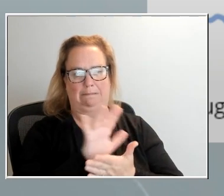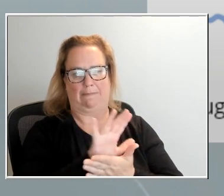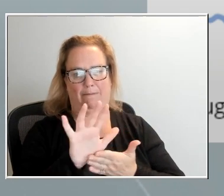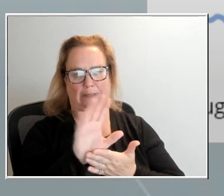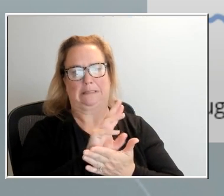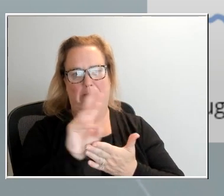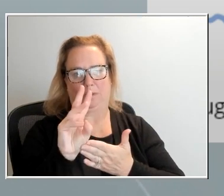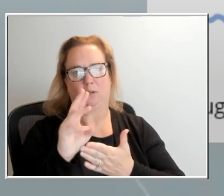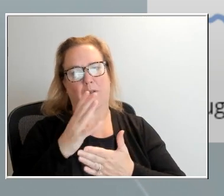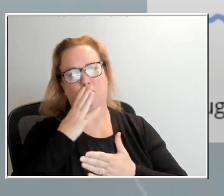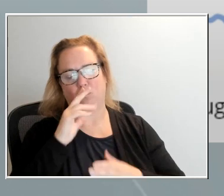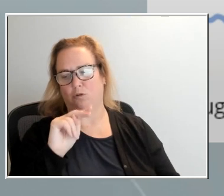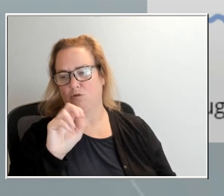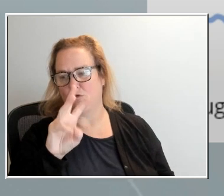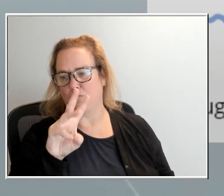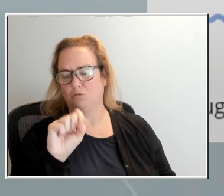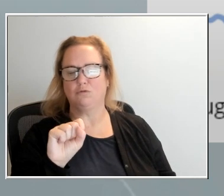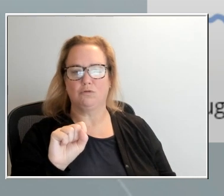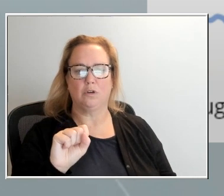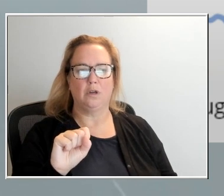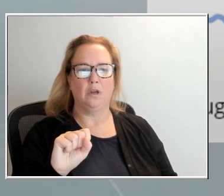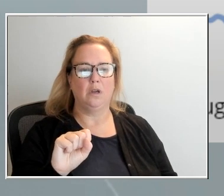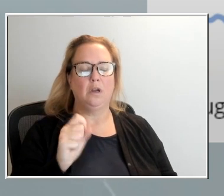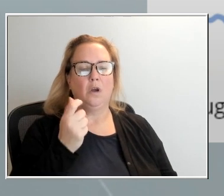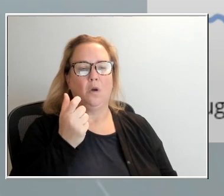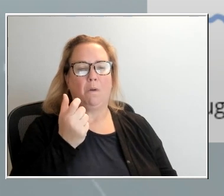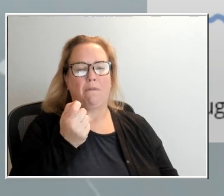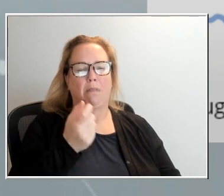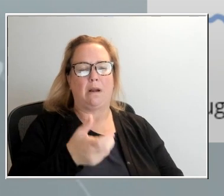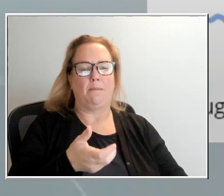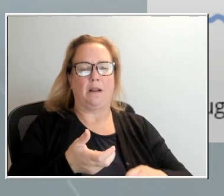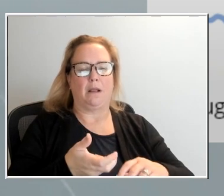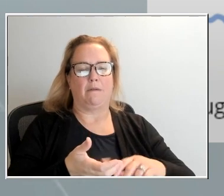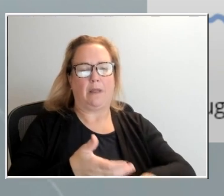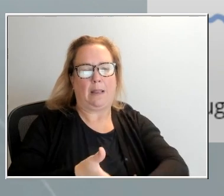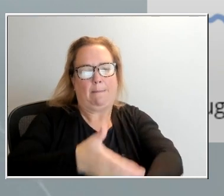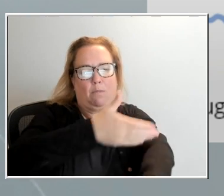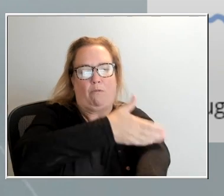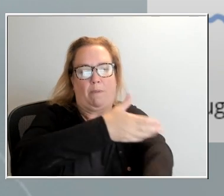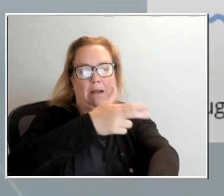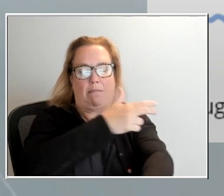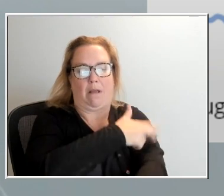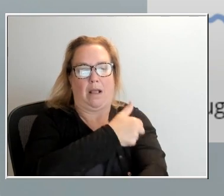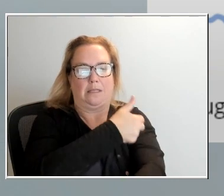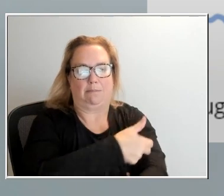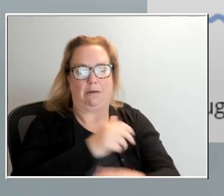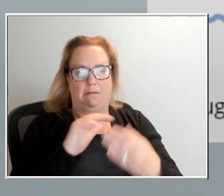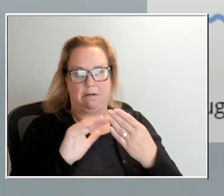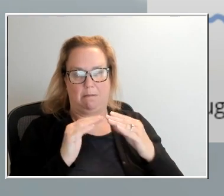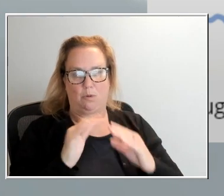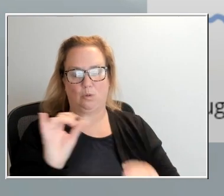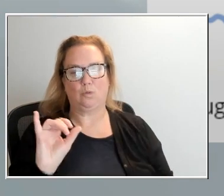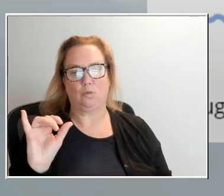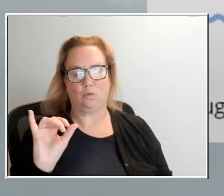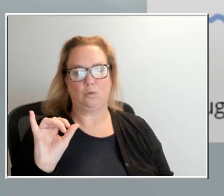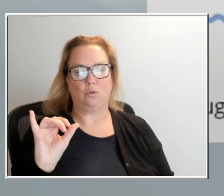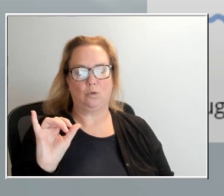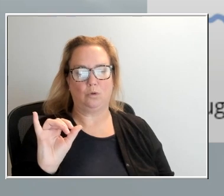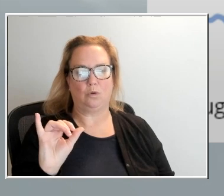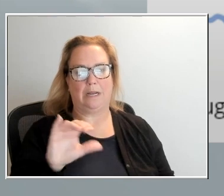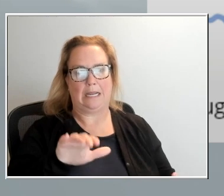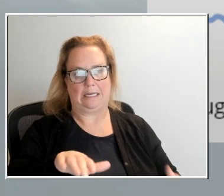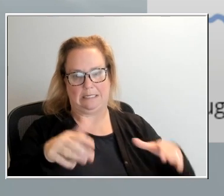as well. We also do have a slight improvement in the hospitalization rate over the last couple weeks, and deaths are